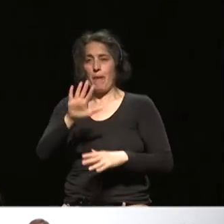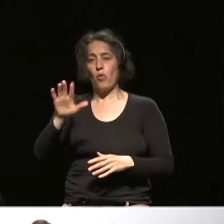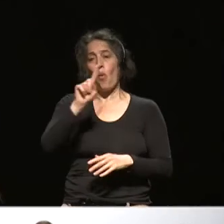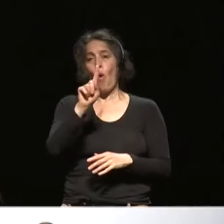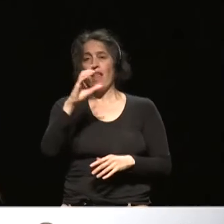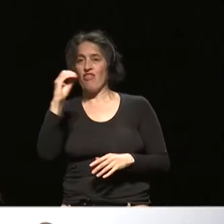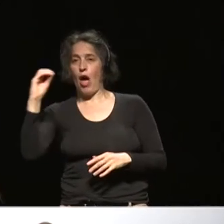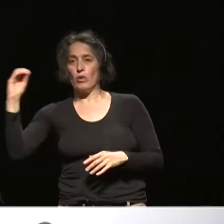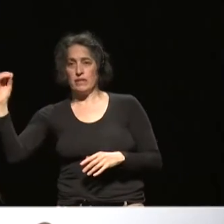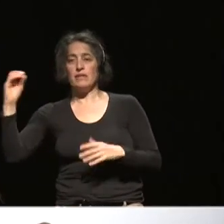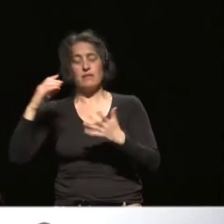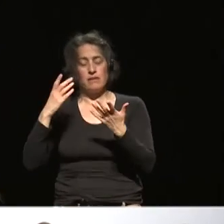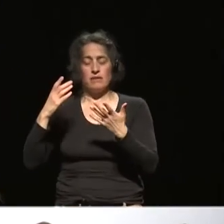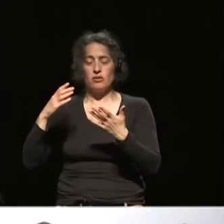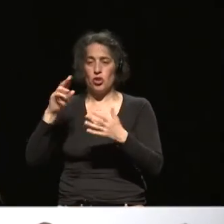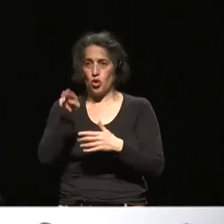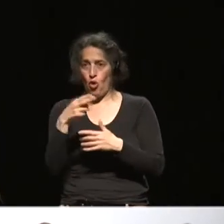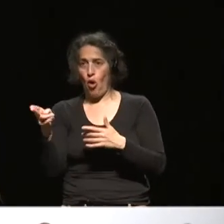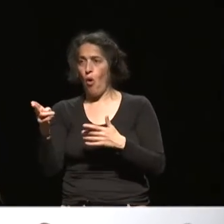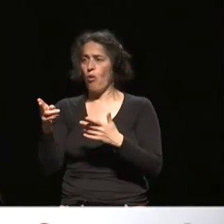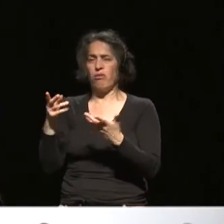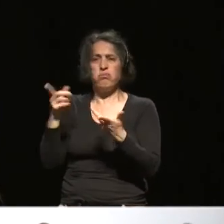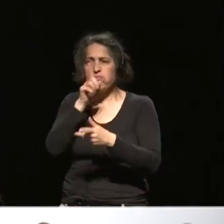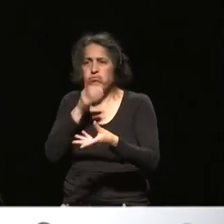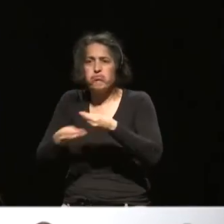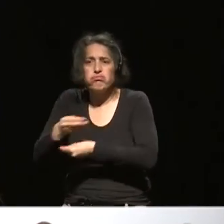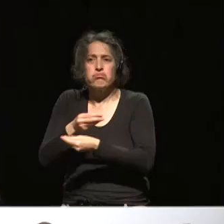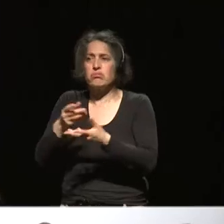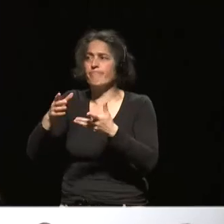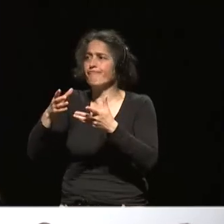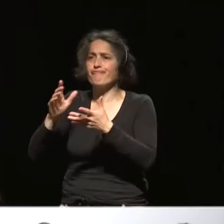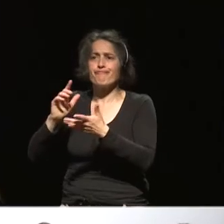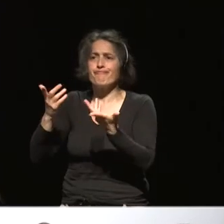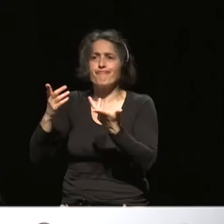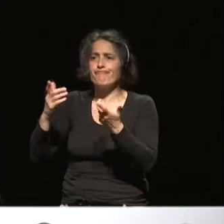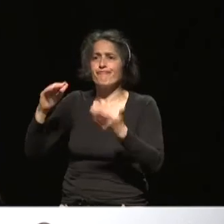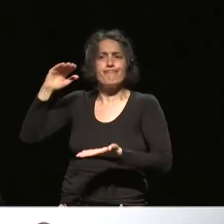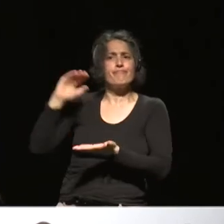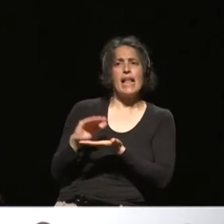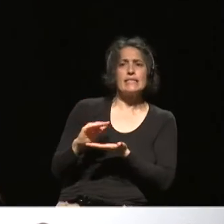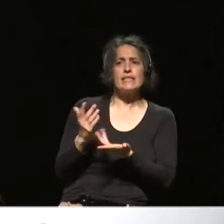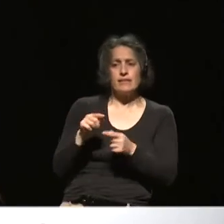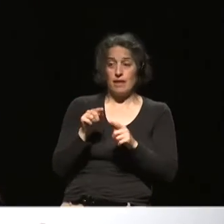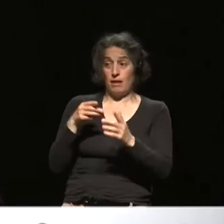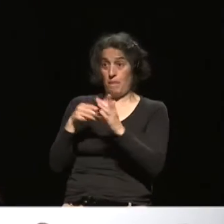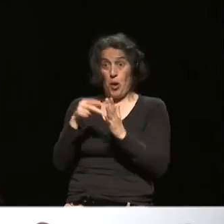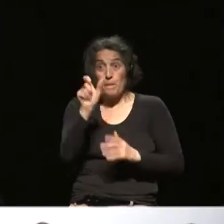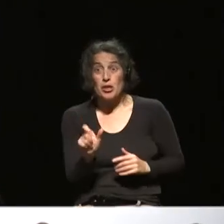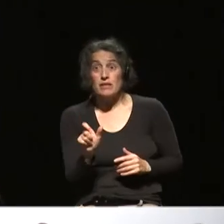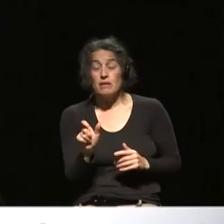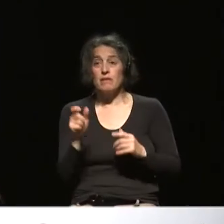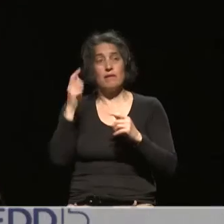similar research and discover that it's a very high cost, the one of corruption. If we